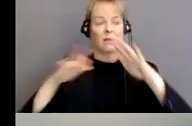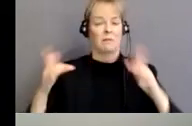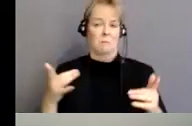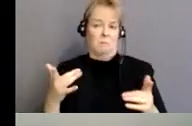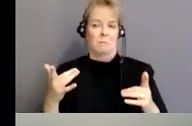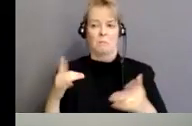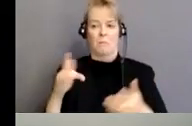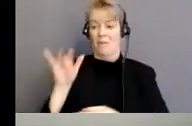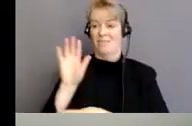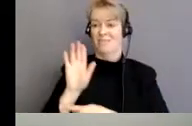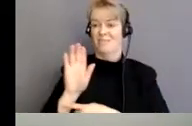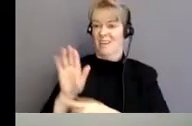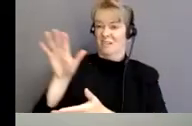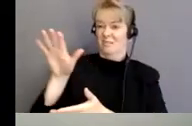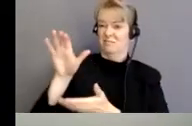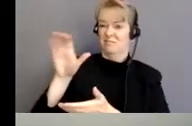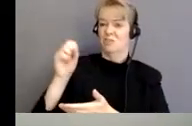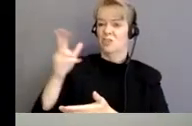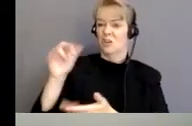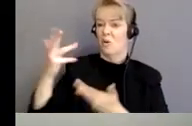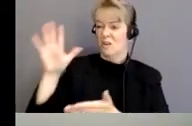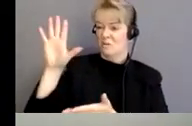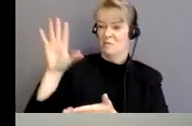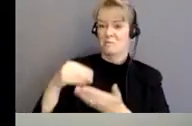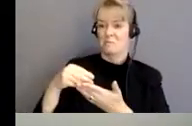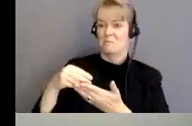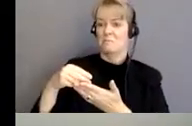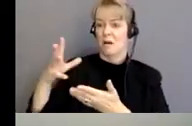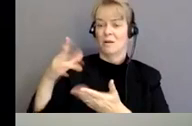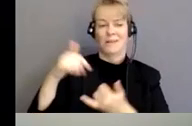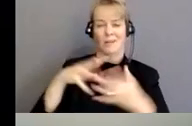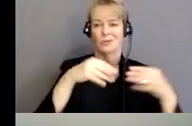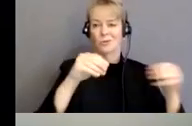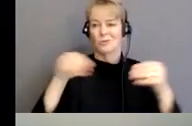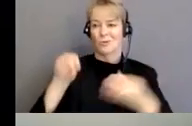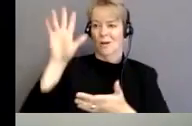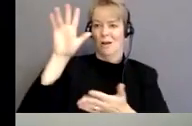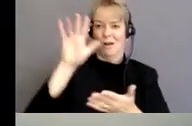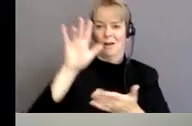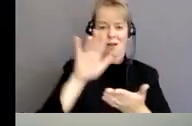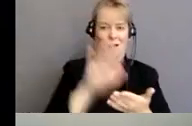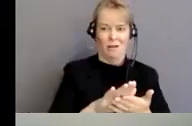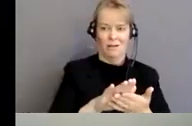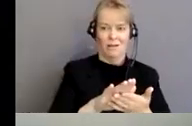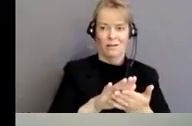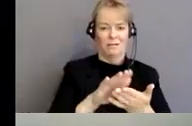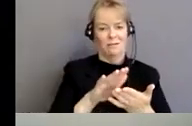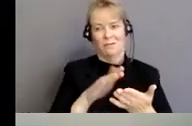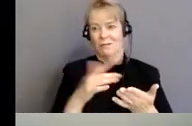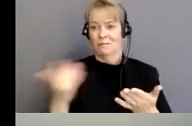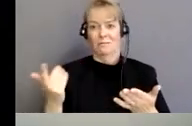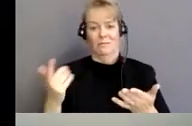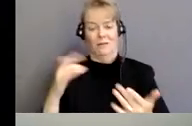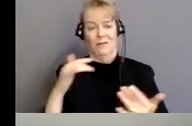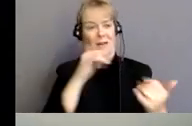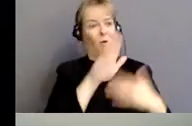their shares, which they bought for next to nothing. They've sold their shares back into the market. They've got all the money. All the retail investors are left holding